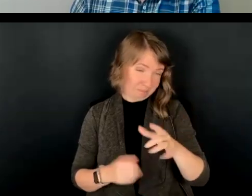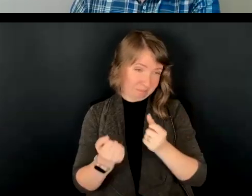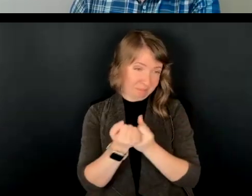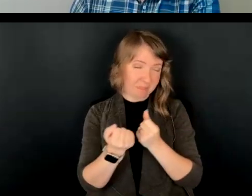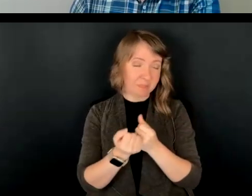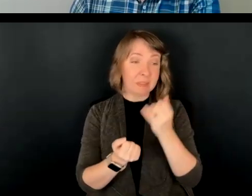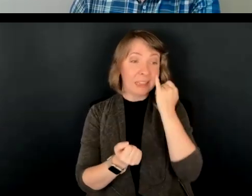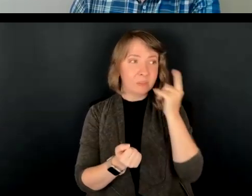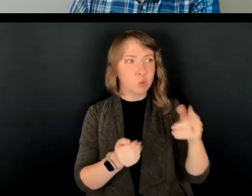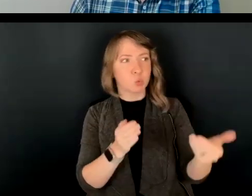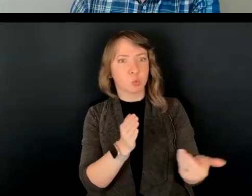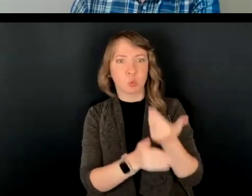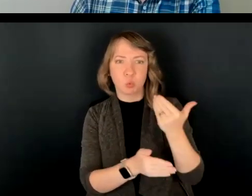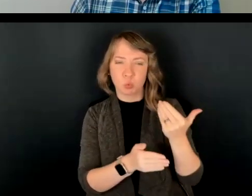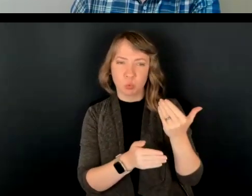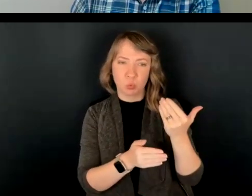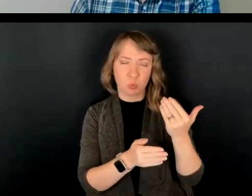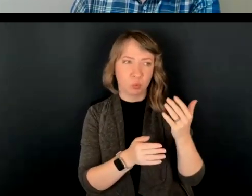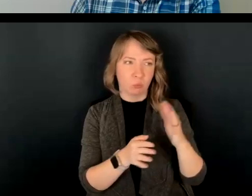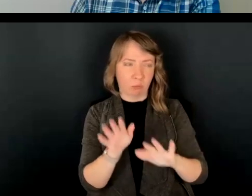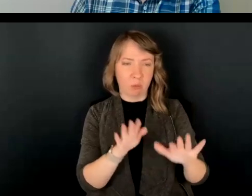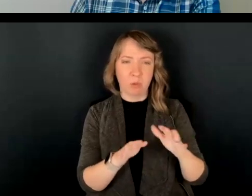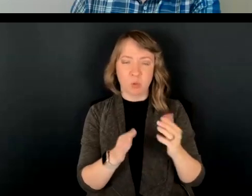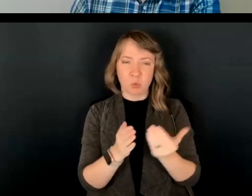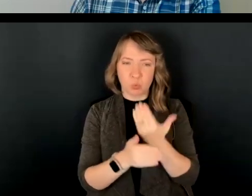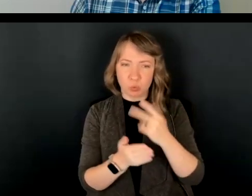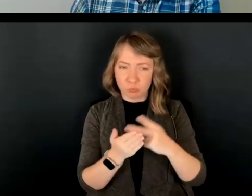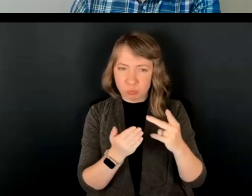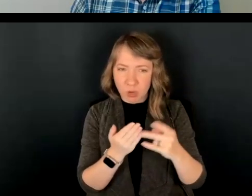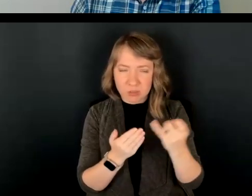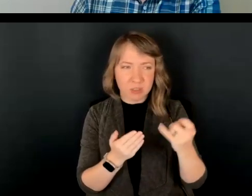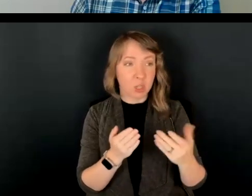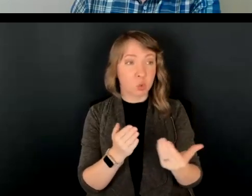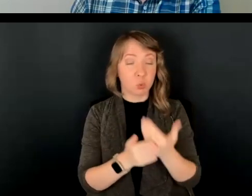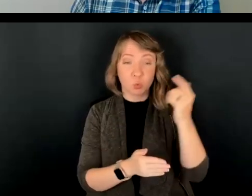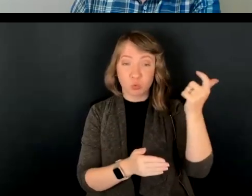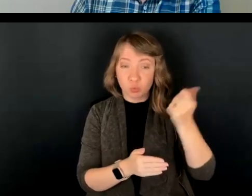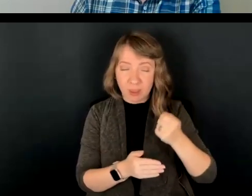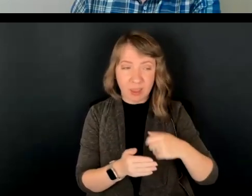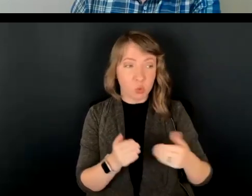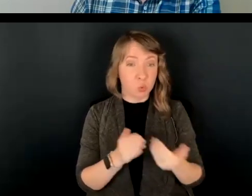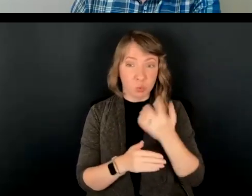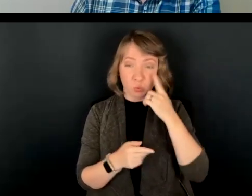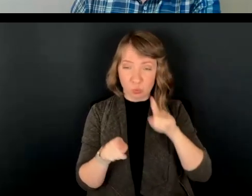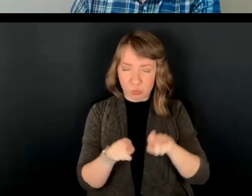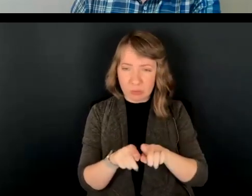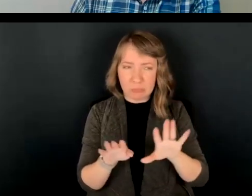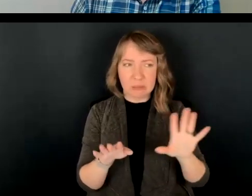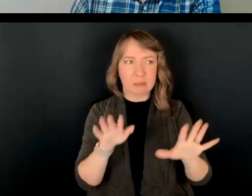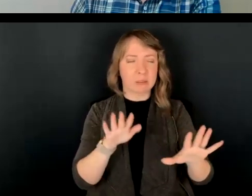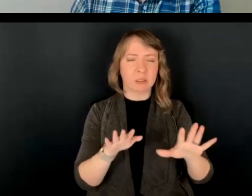an agreement, new to a project, maybe new to a grant even, is asking who